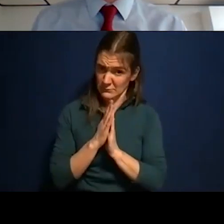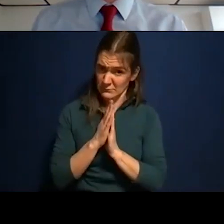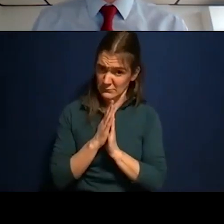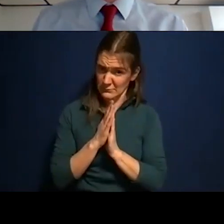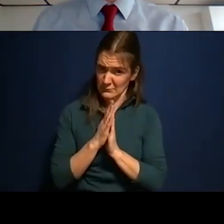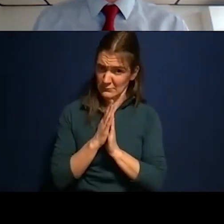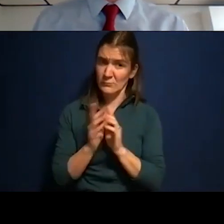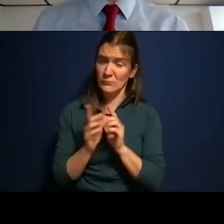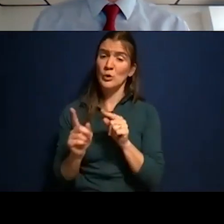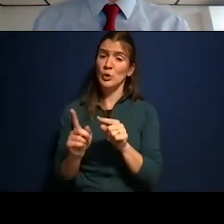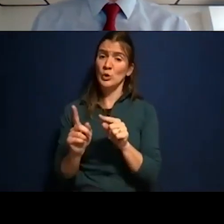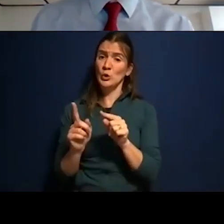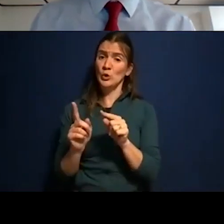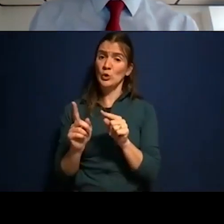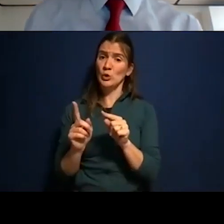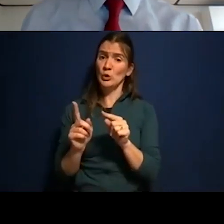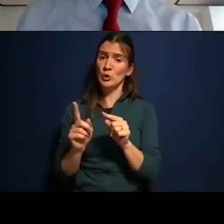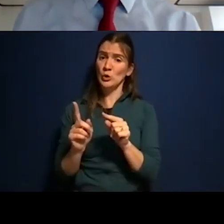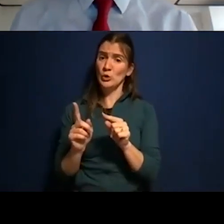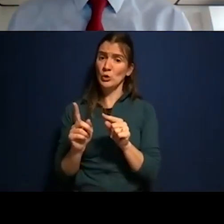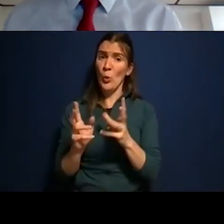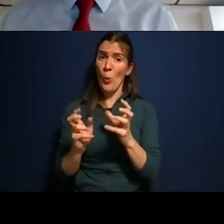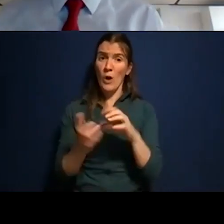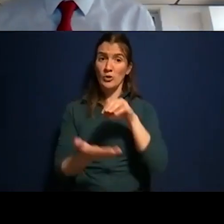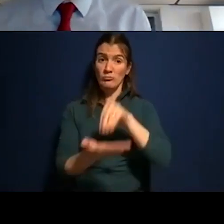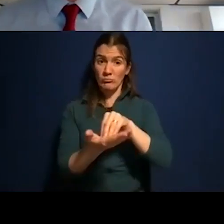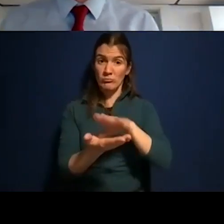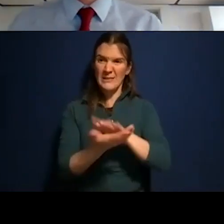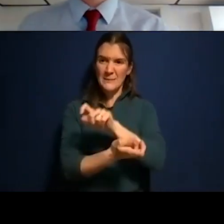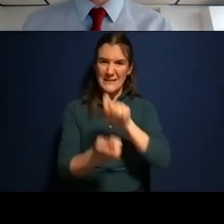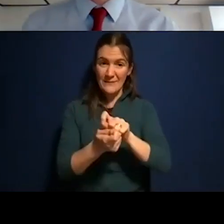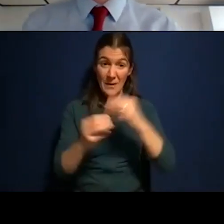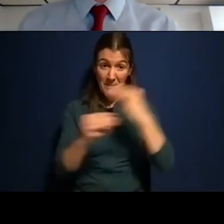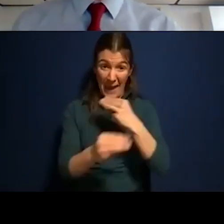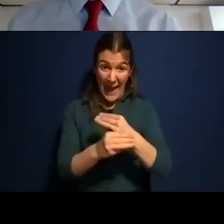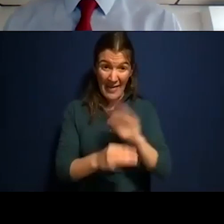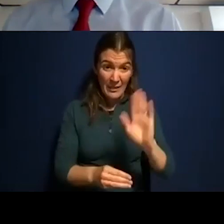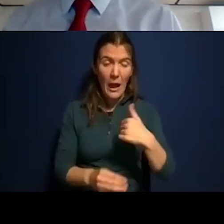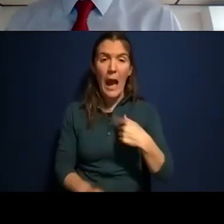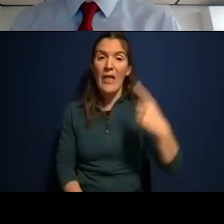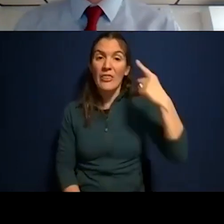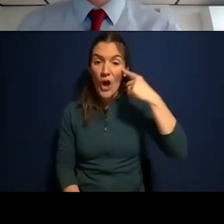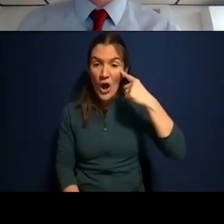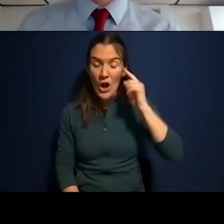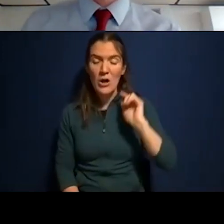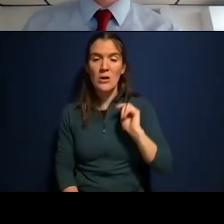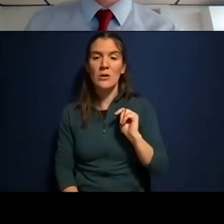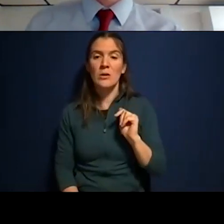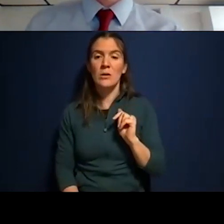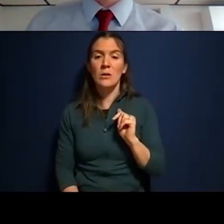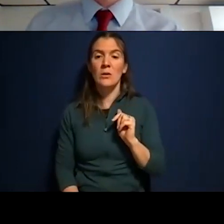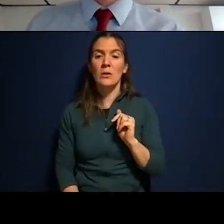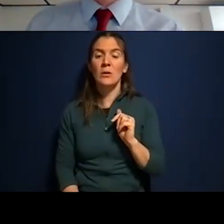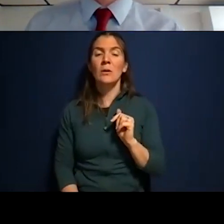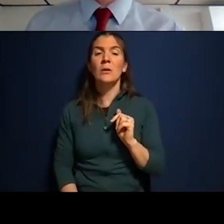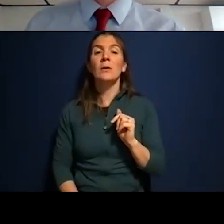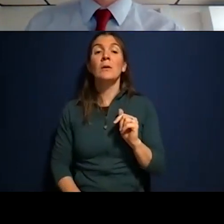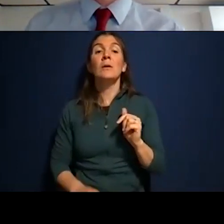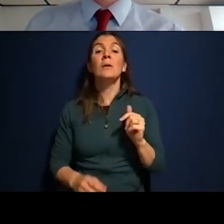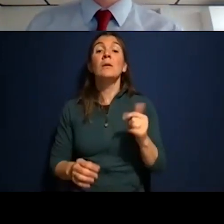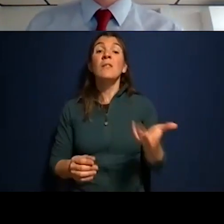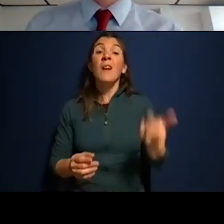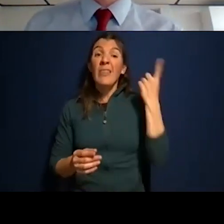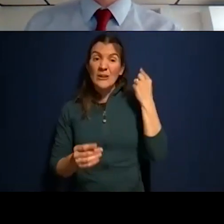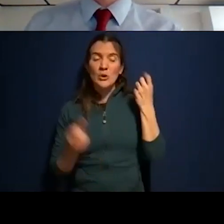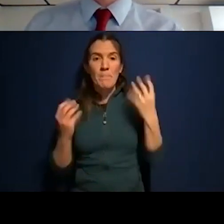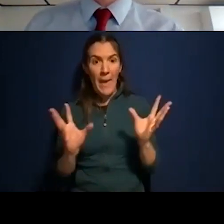the sort of prescriptive math. What I understood was, you know, we had a series of meetings last